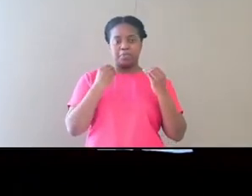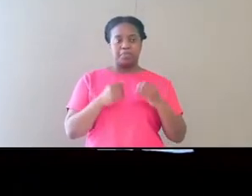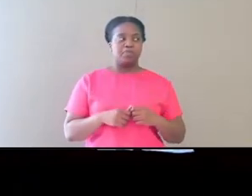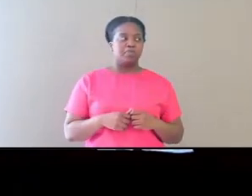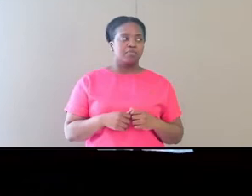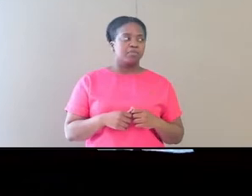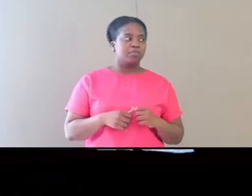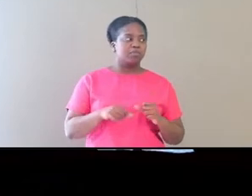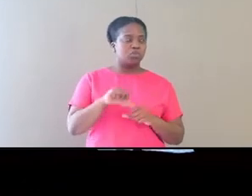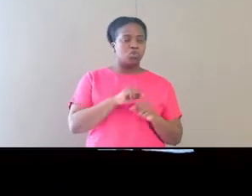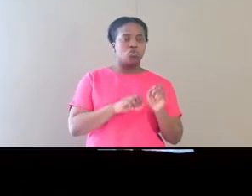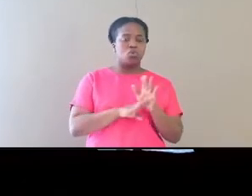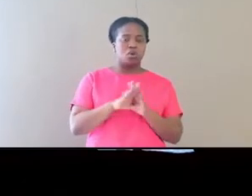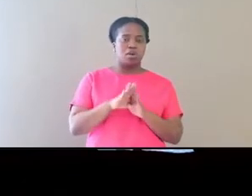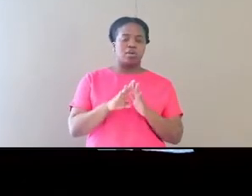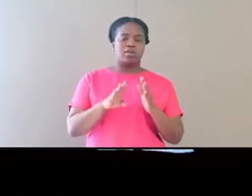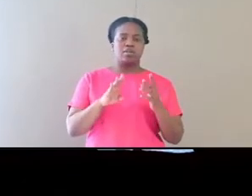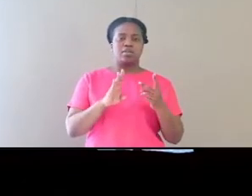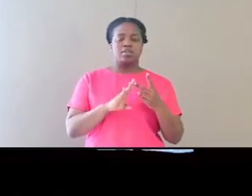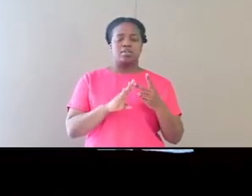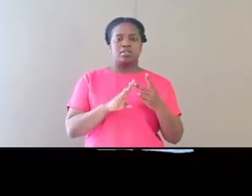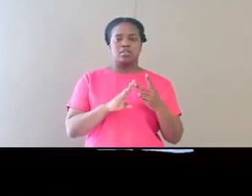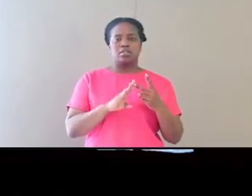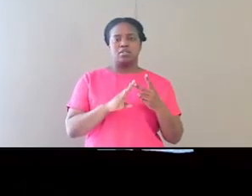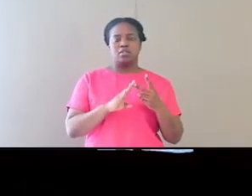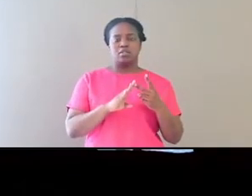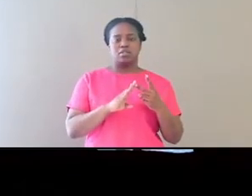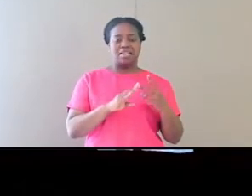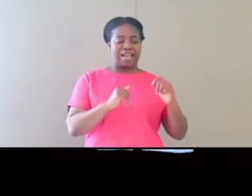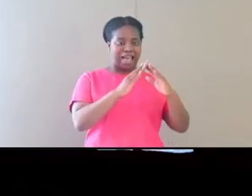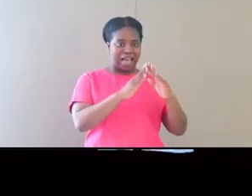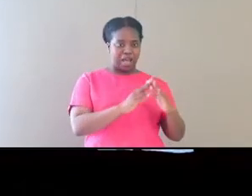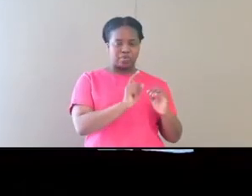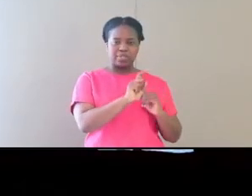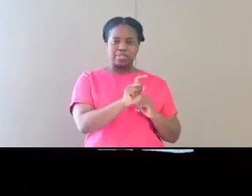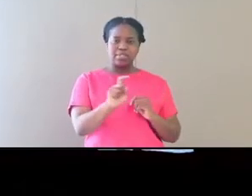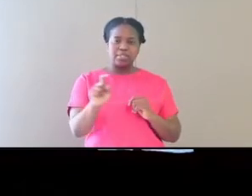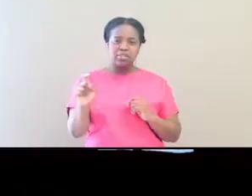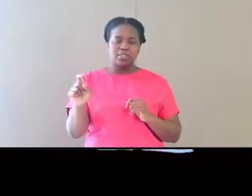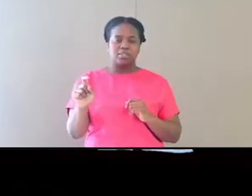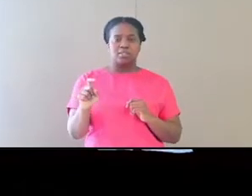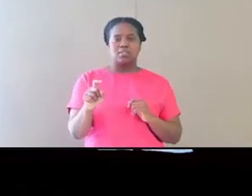Social grants raise the share of the national income by households in the poorest quintiles,